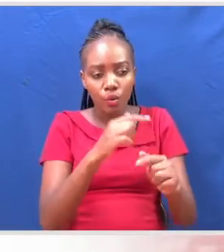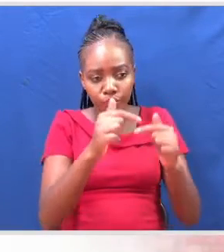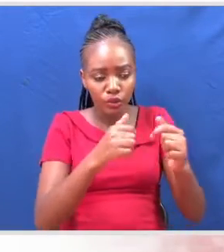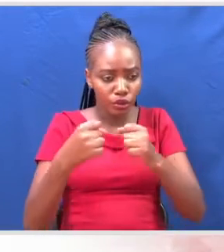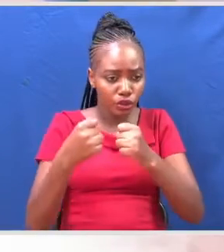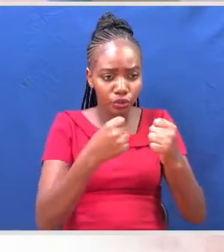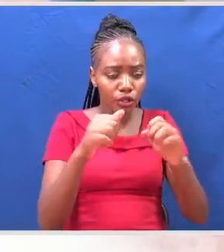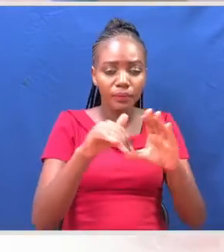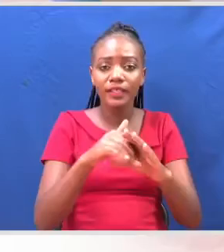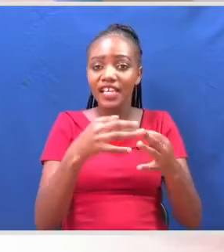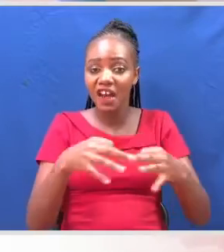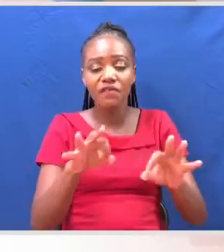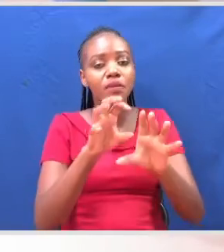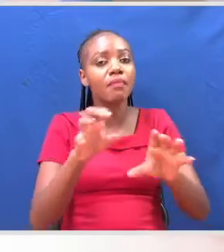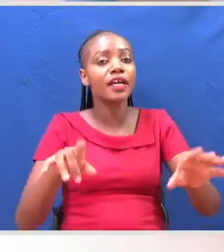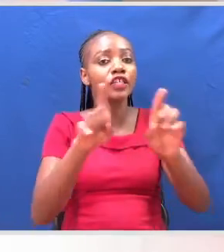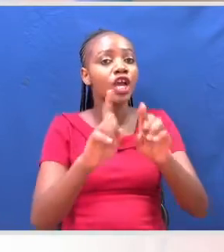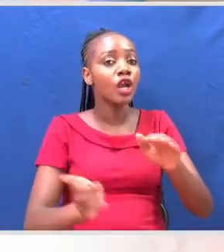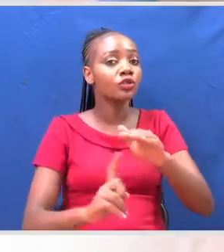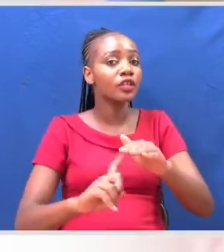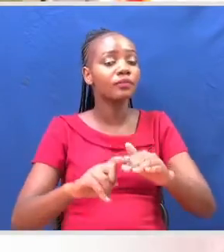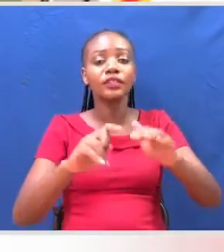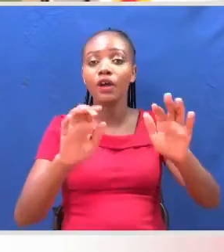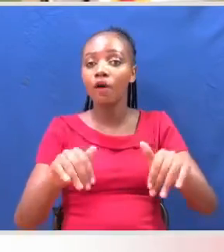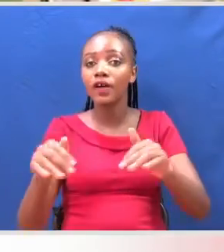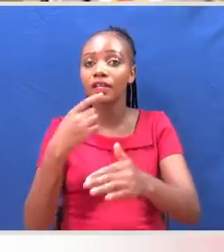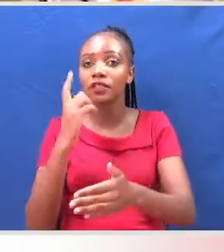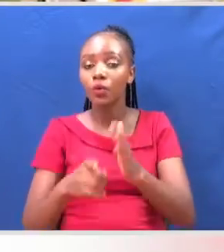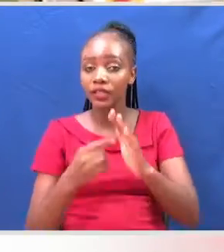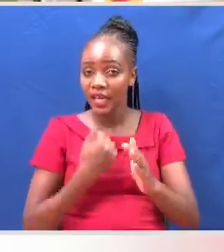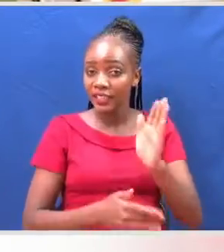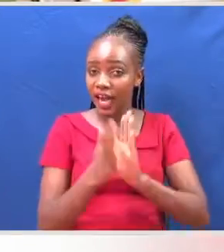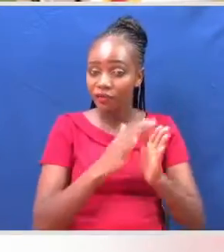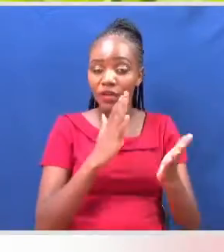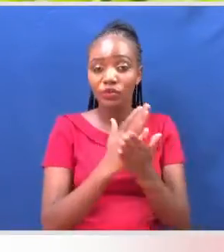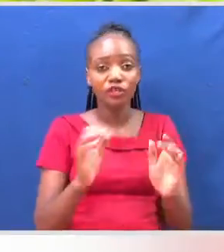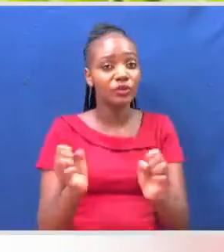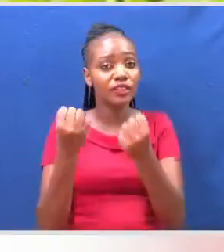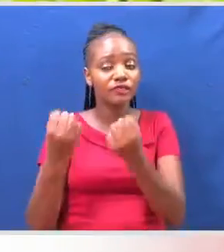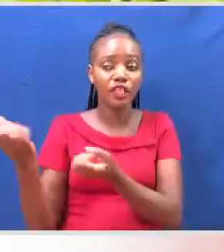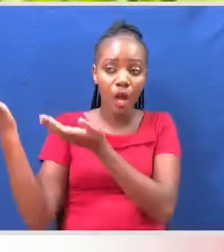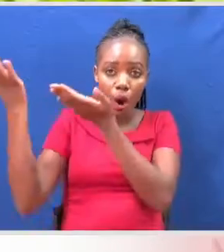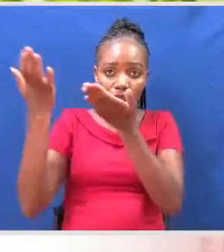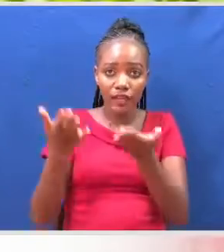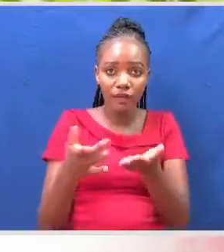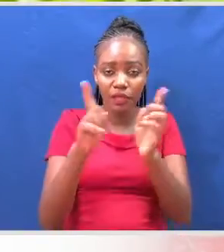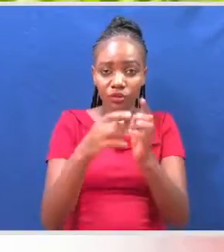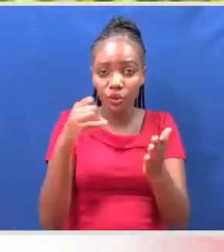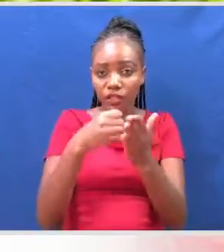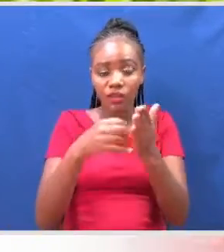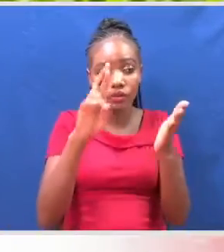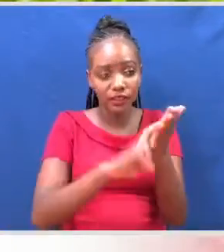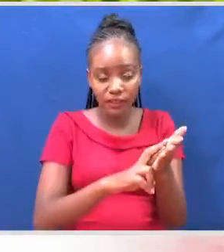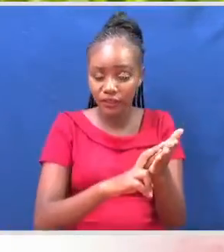compete kwa soko huru. The ministry says it is already working on a plan to ensure safety of the imports. The plans include registration of